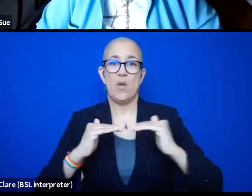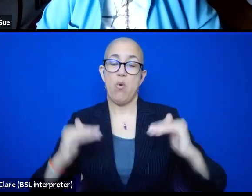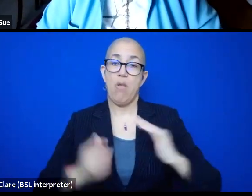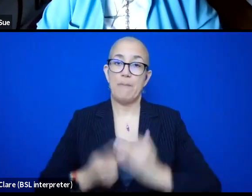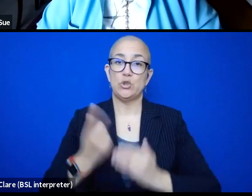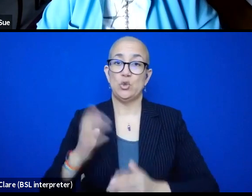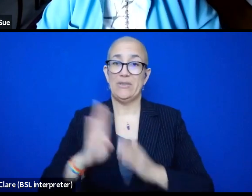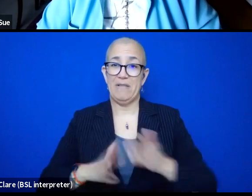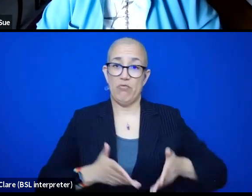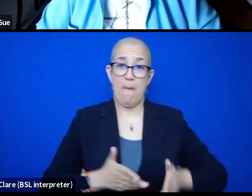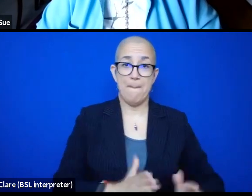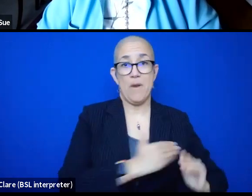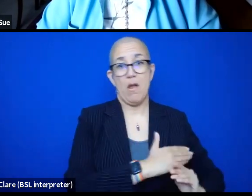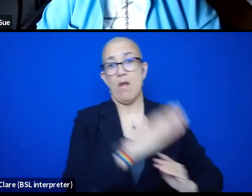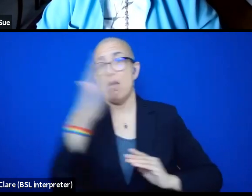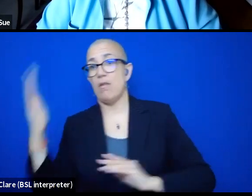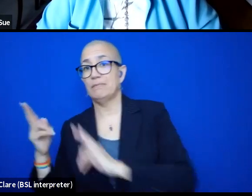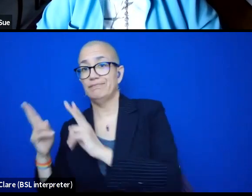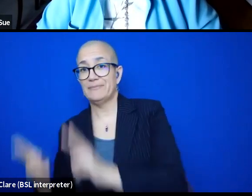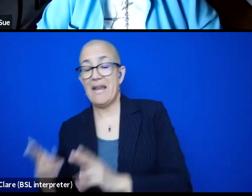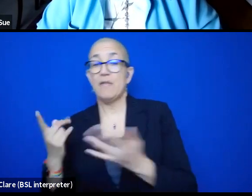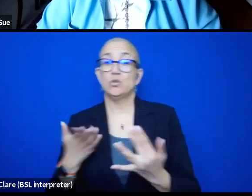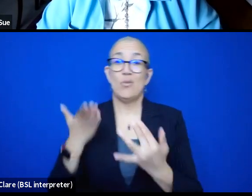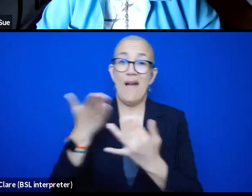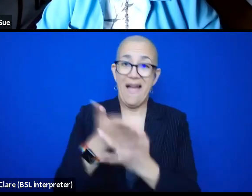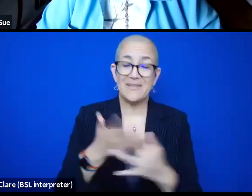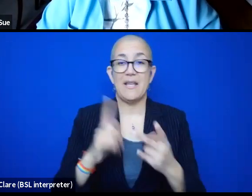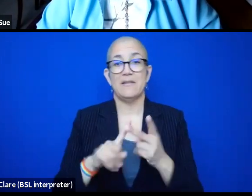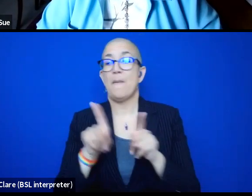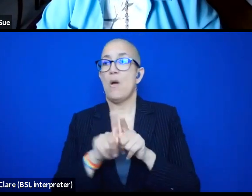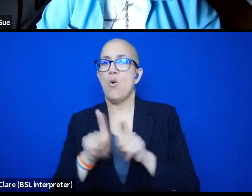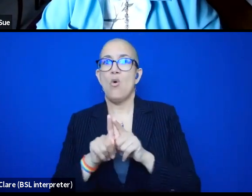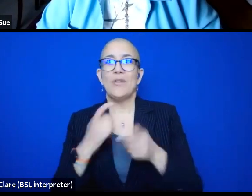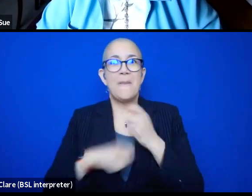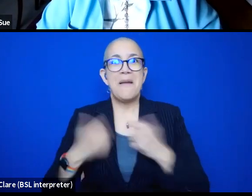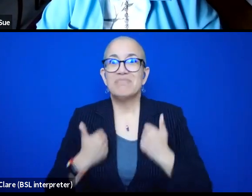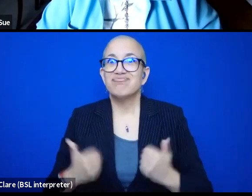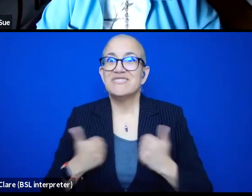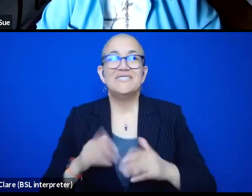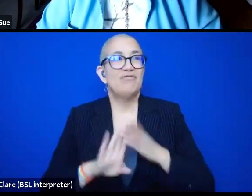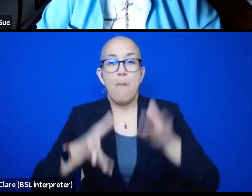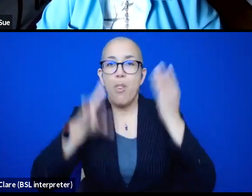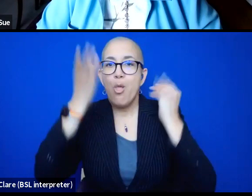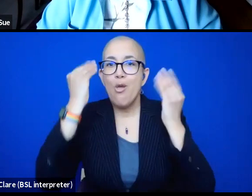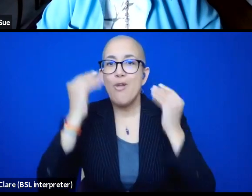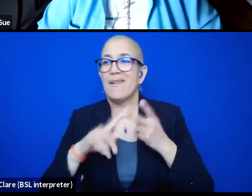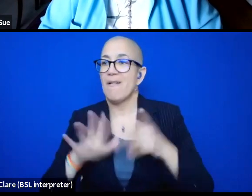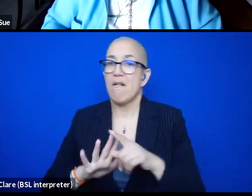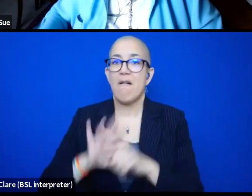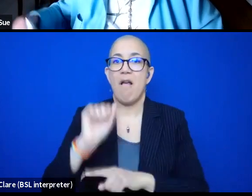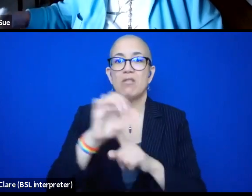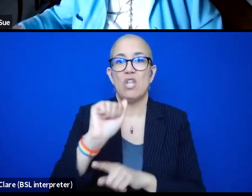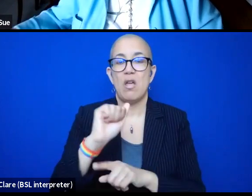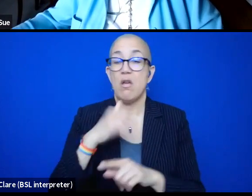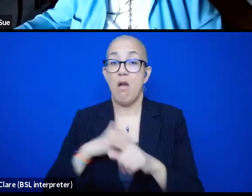grave to not only access, but also be enriched by learning and culture, where our cultural sector is